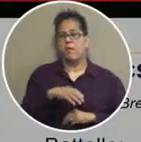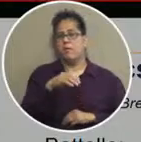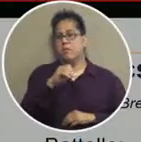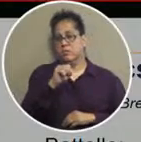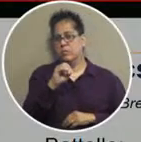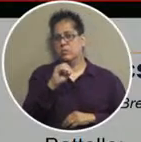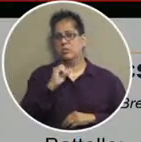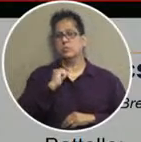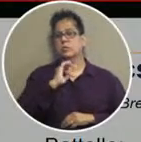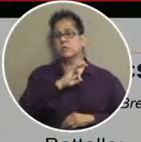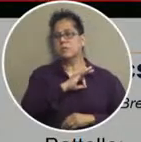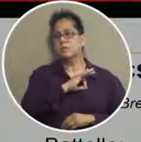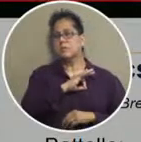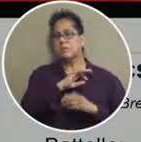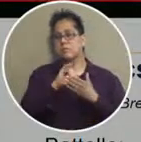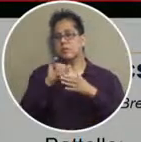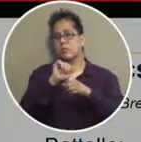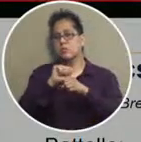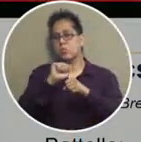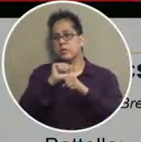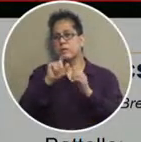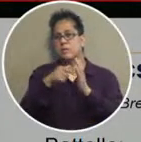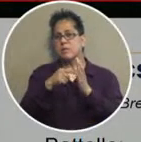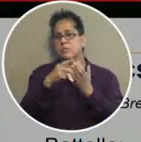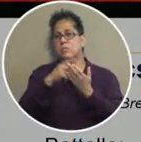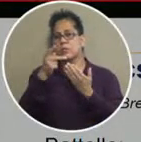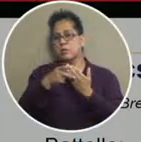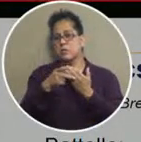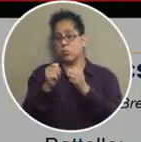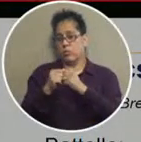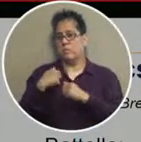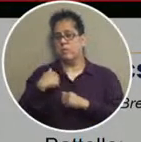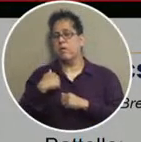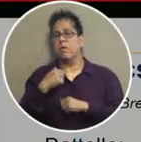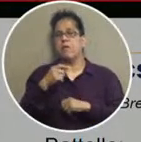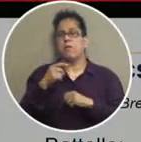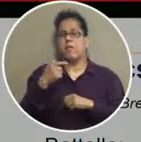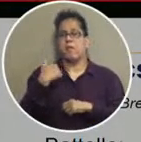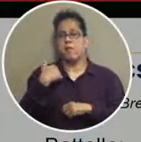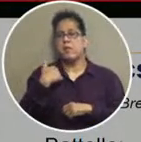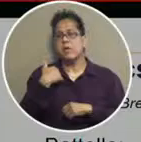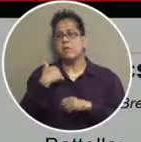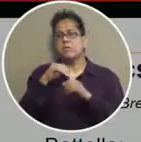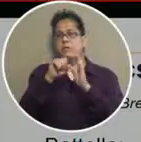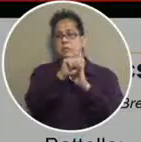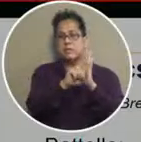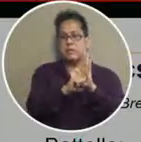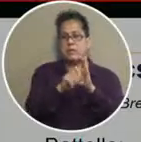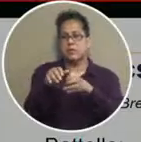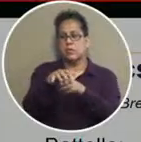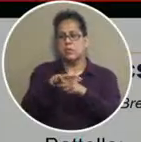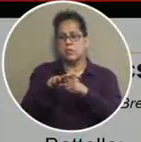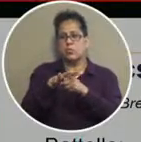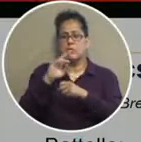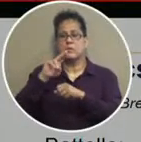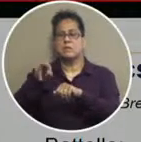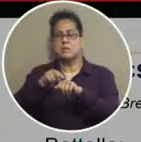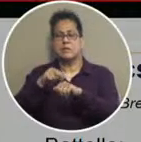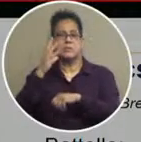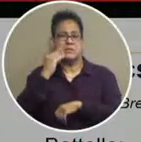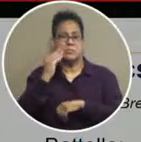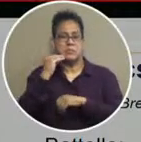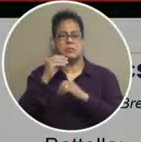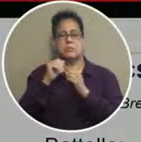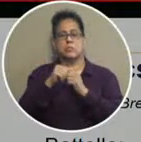So the staff that are working on this project along with me have state, local, and national experience with